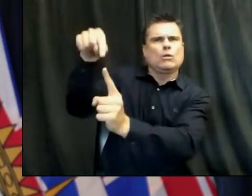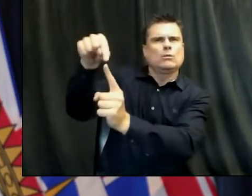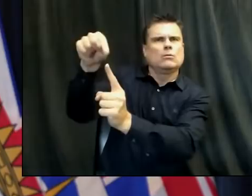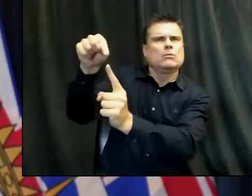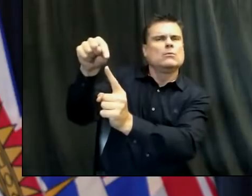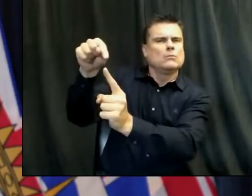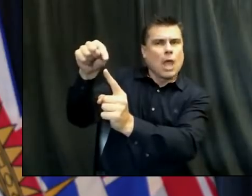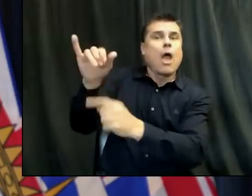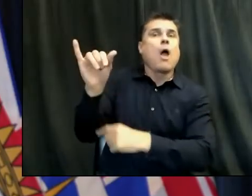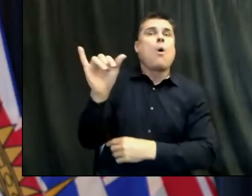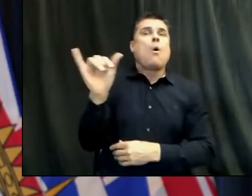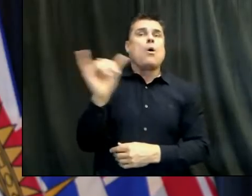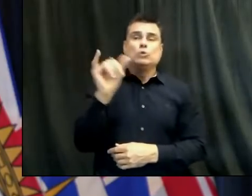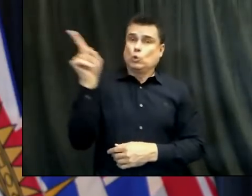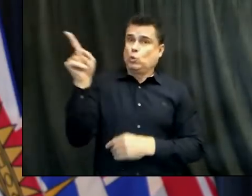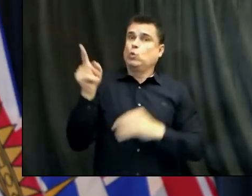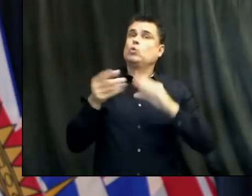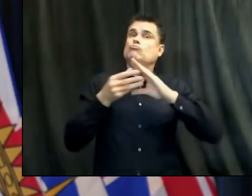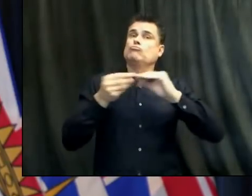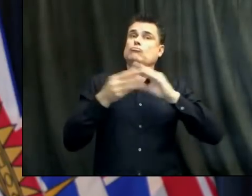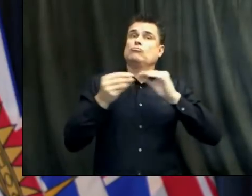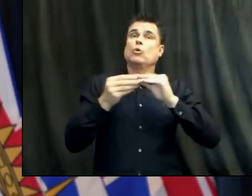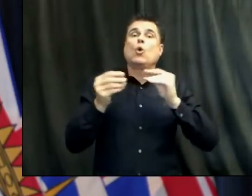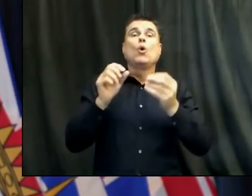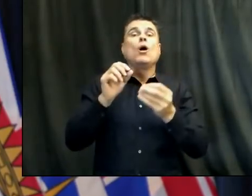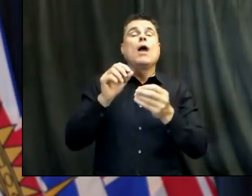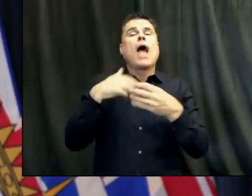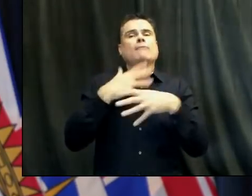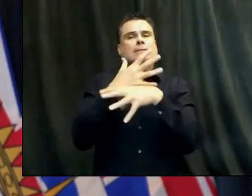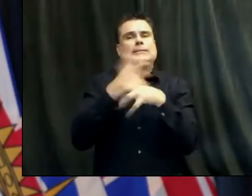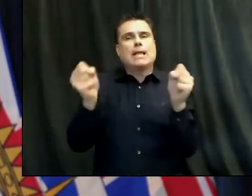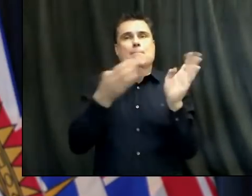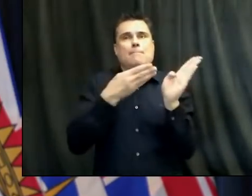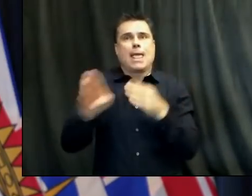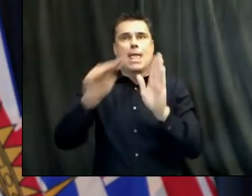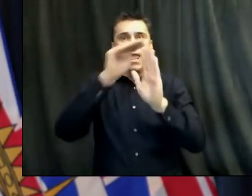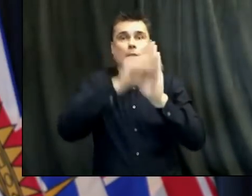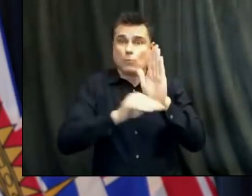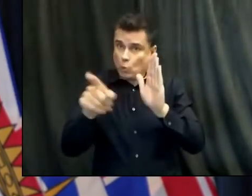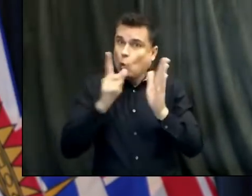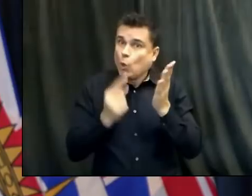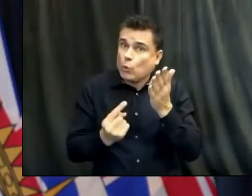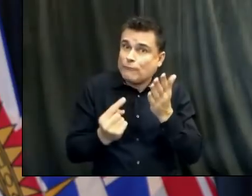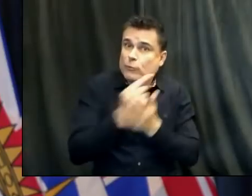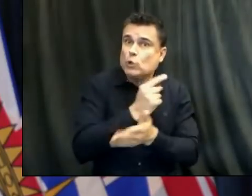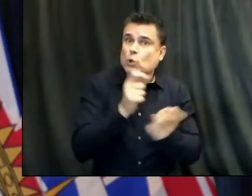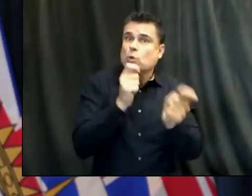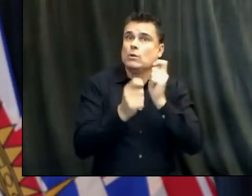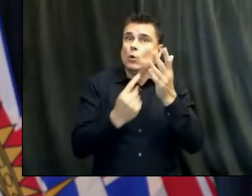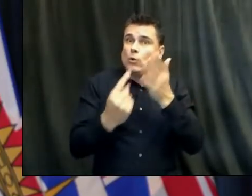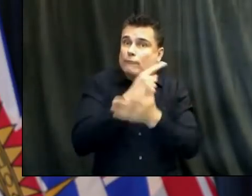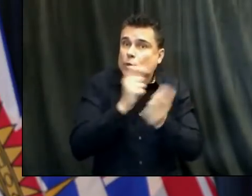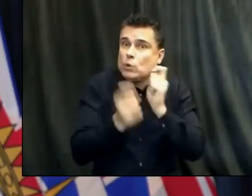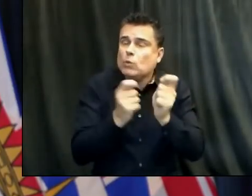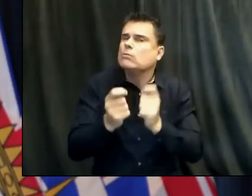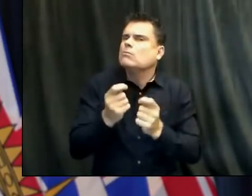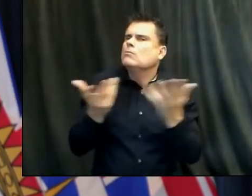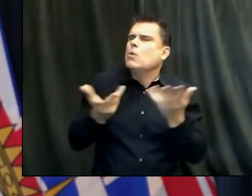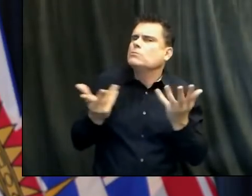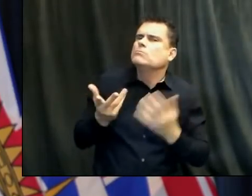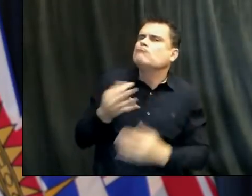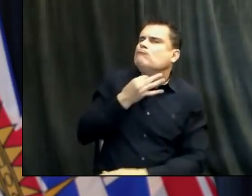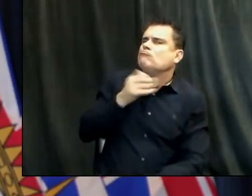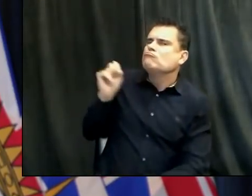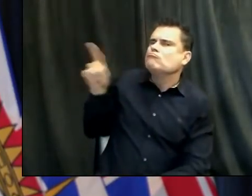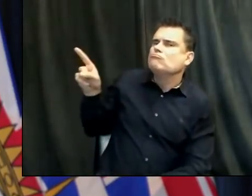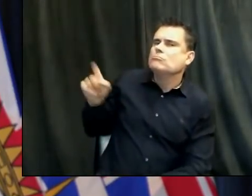Are you there, Ethan? Social gatherings. Can you start again? Hi there. Can you hear me? Yeah, start again, please. Can you hear me now? Okay. Dr. Henry, you've